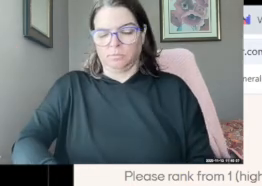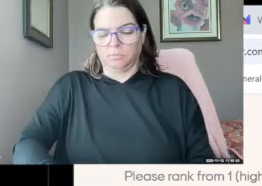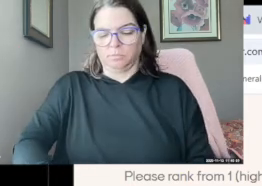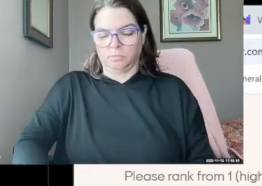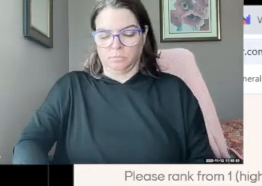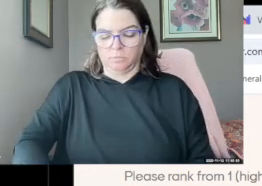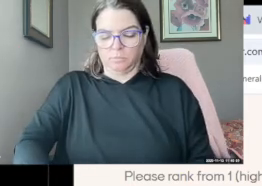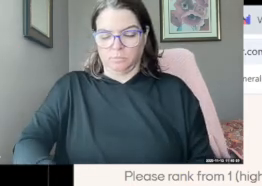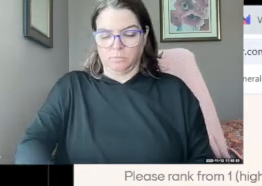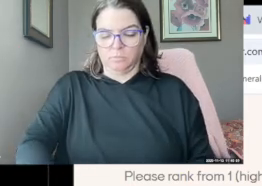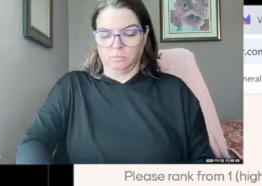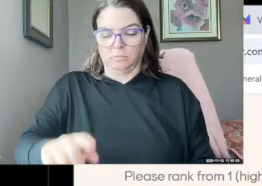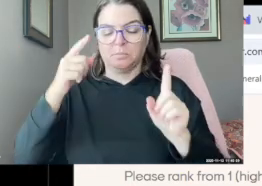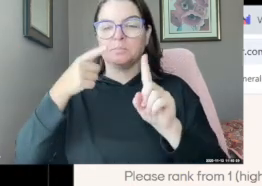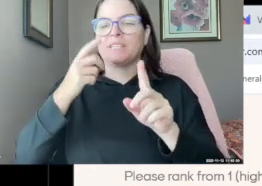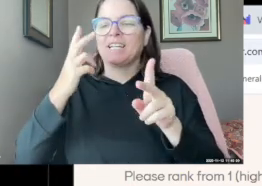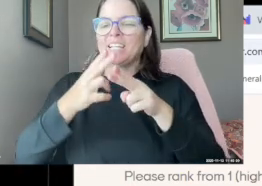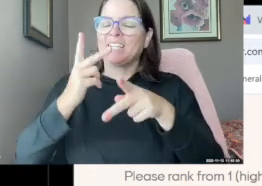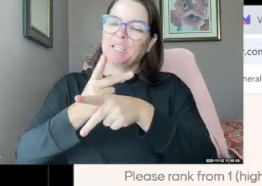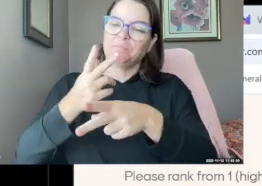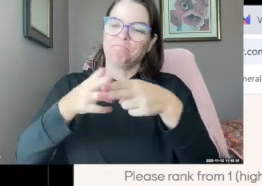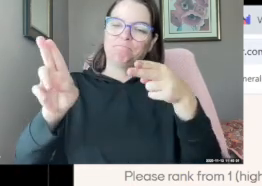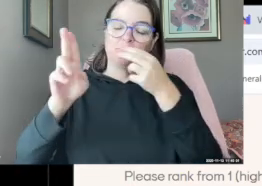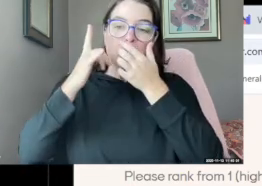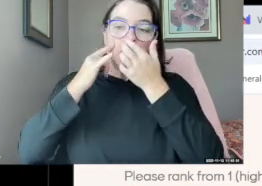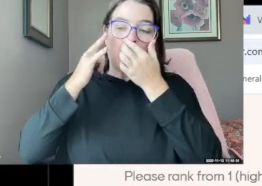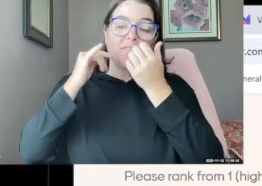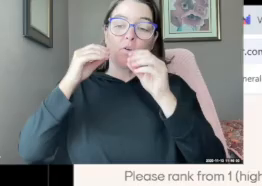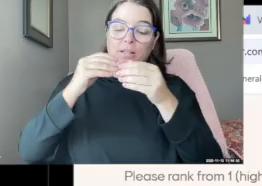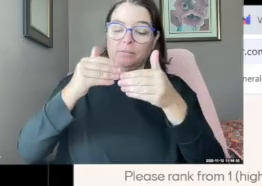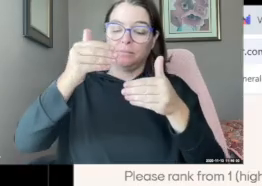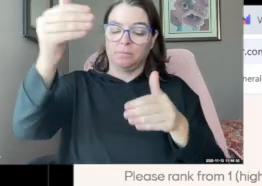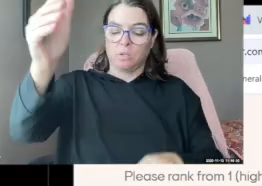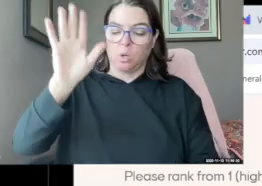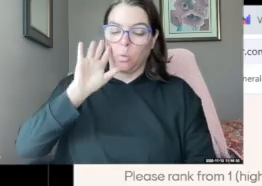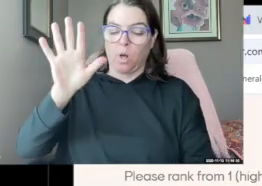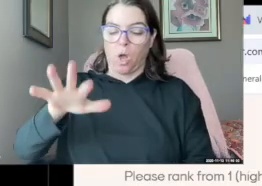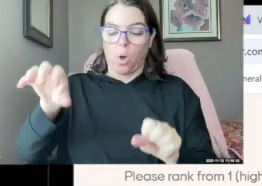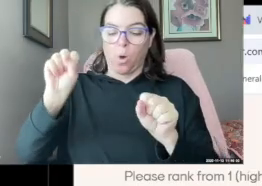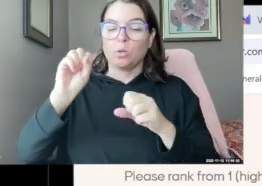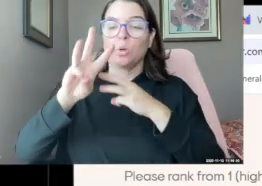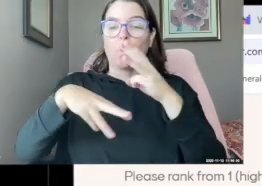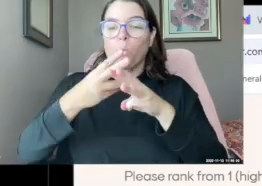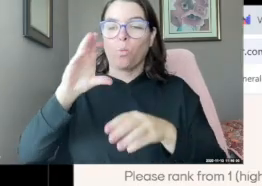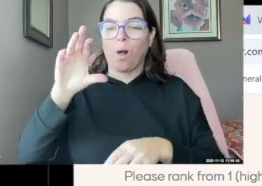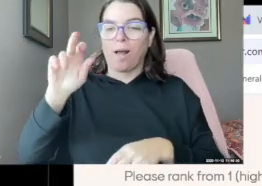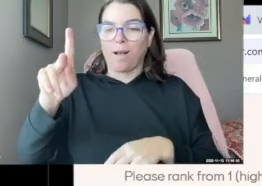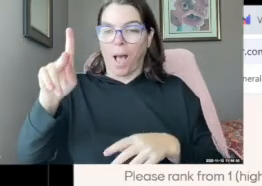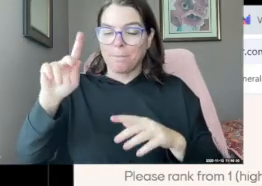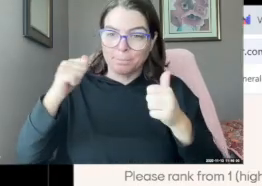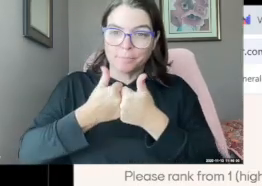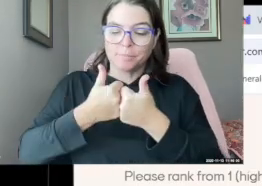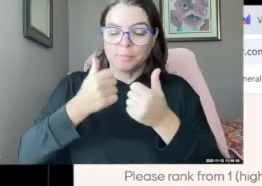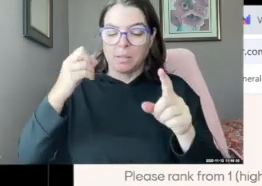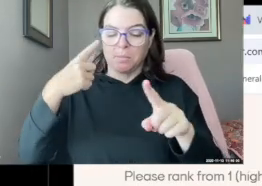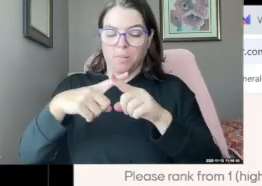clean vehicle deployment, but also in clean mobility options as well. In particular, to make this short, is California is also